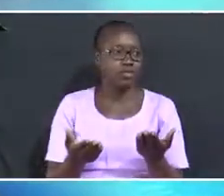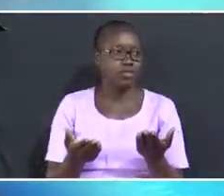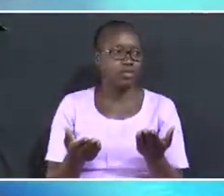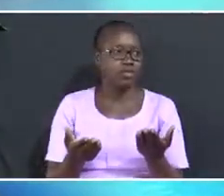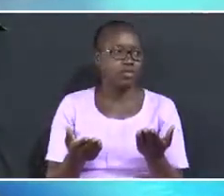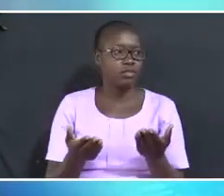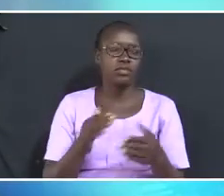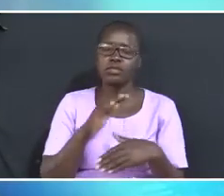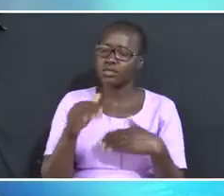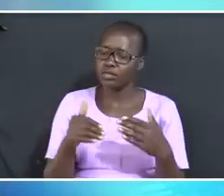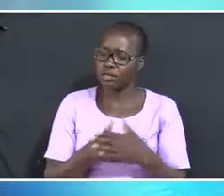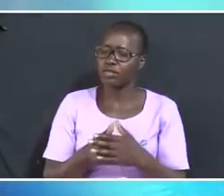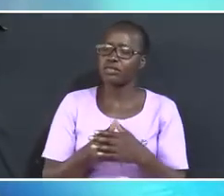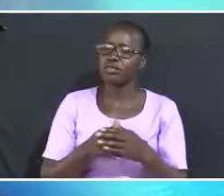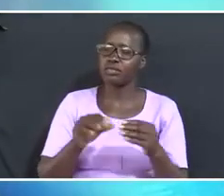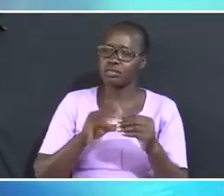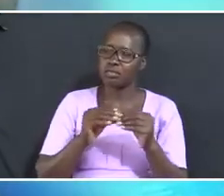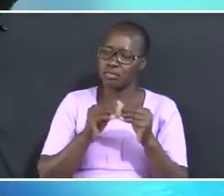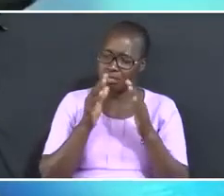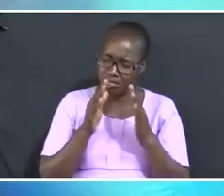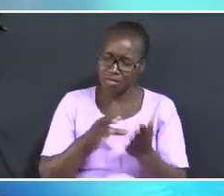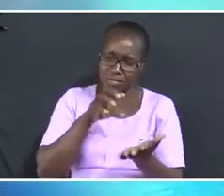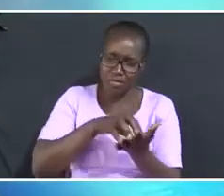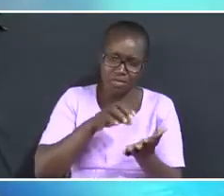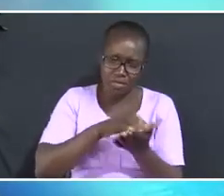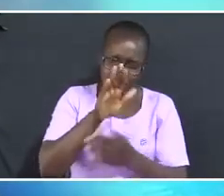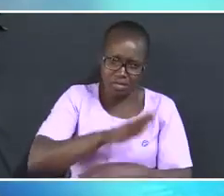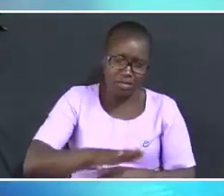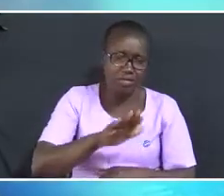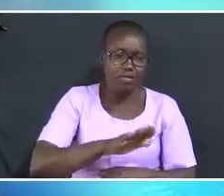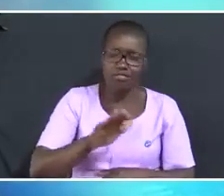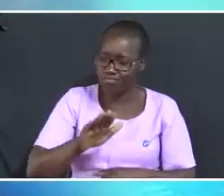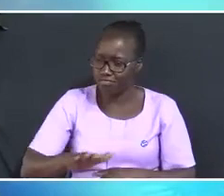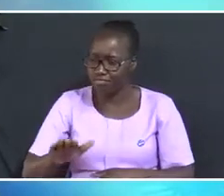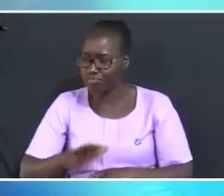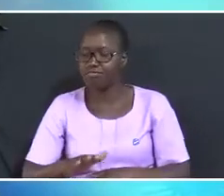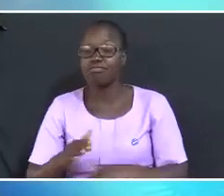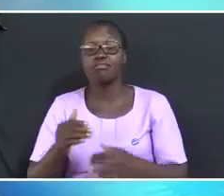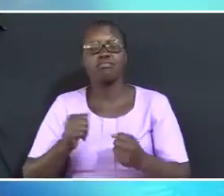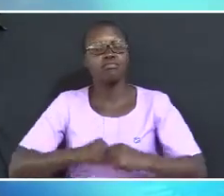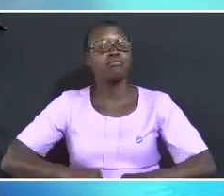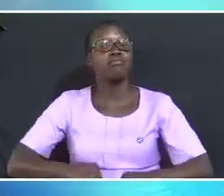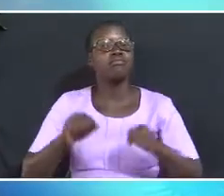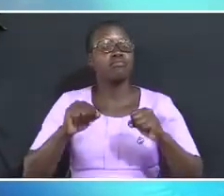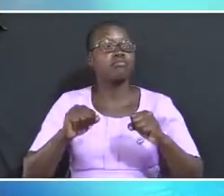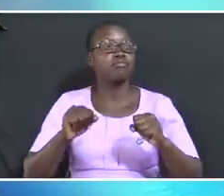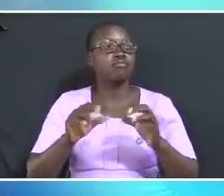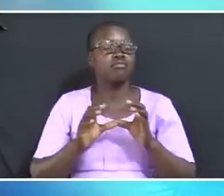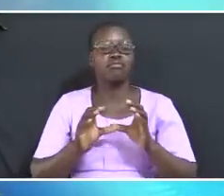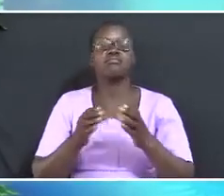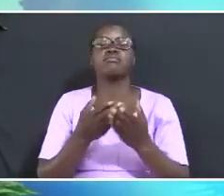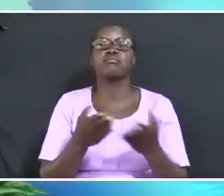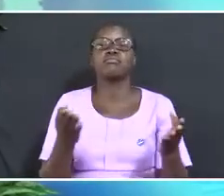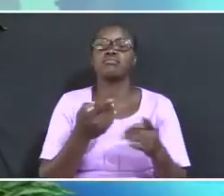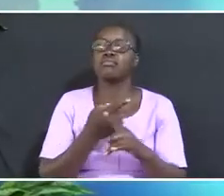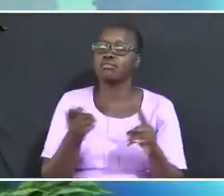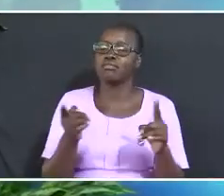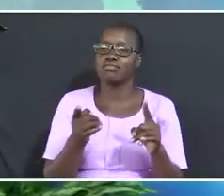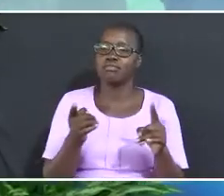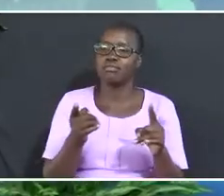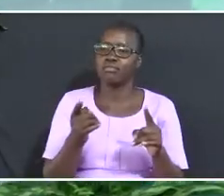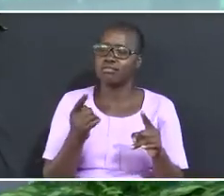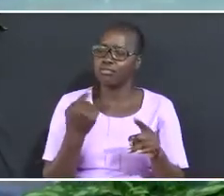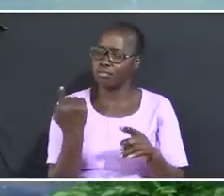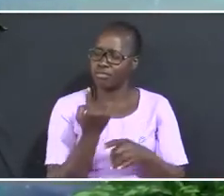All creatures, circumstances, environments have the ability to push you there. But there is only